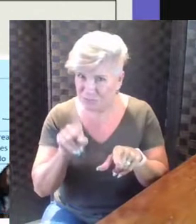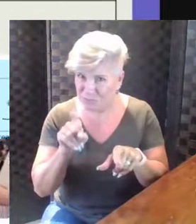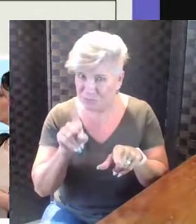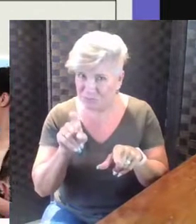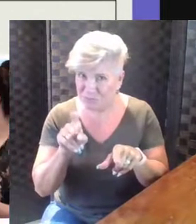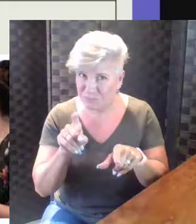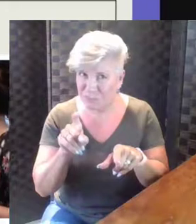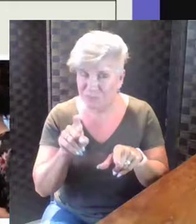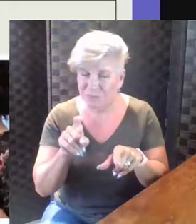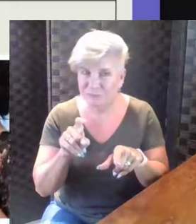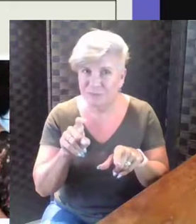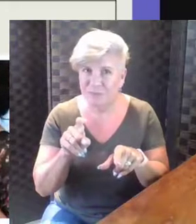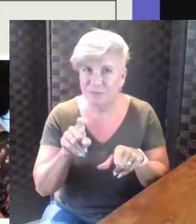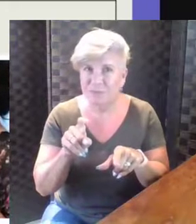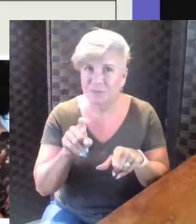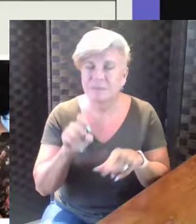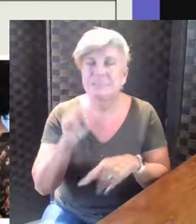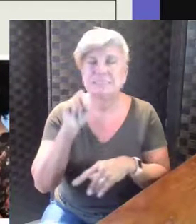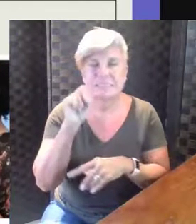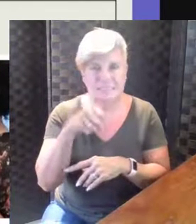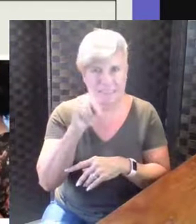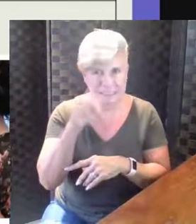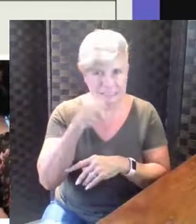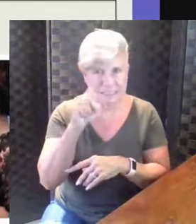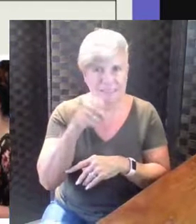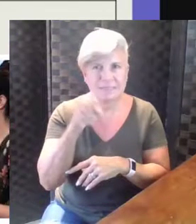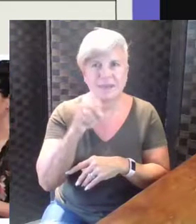got using base 10 models?